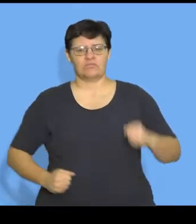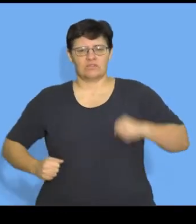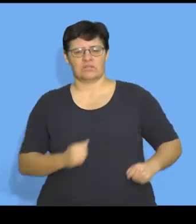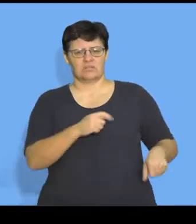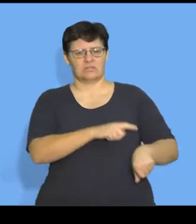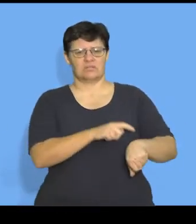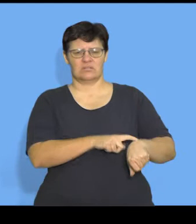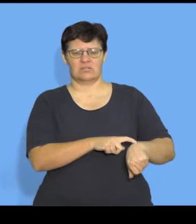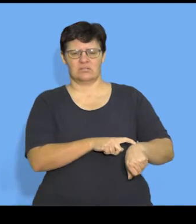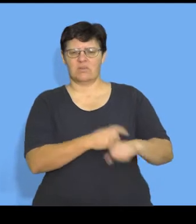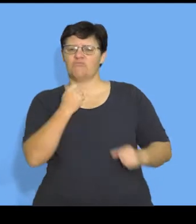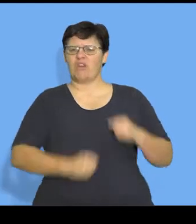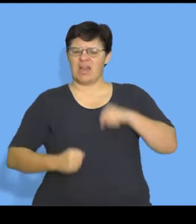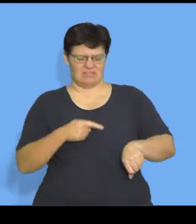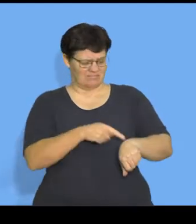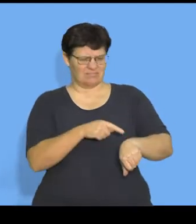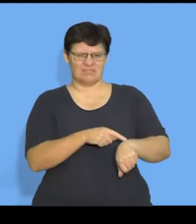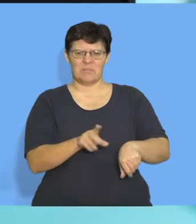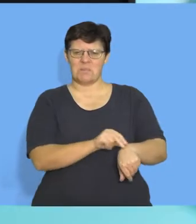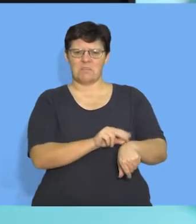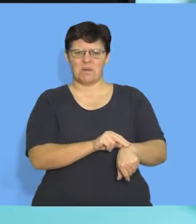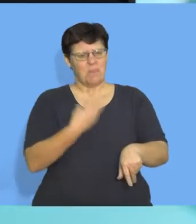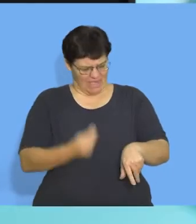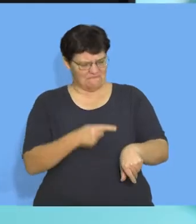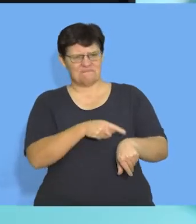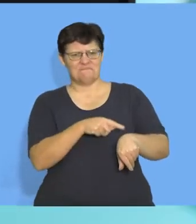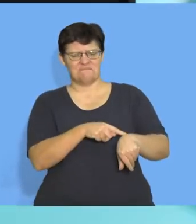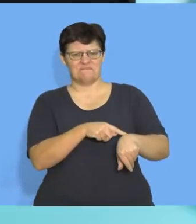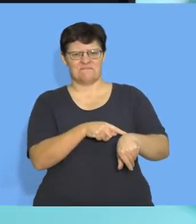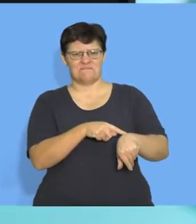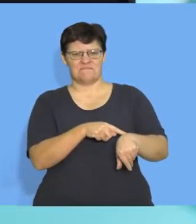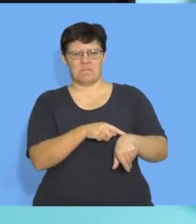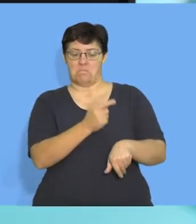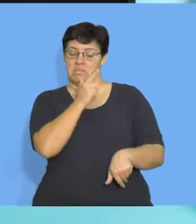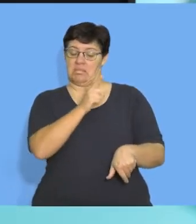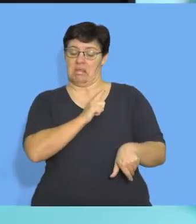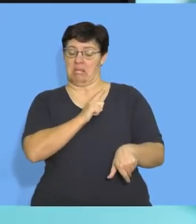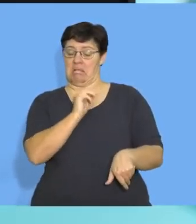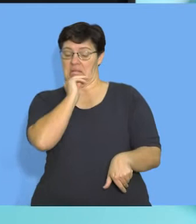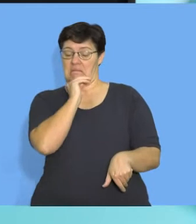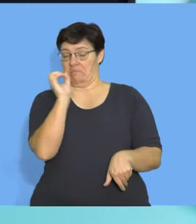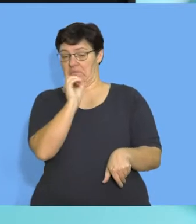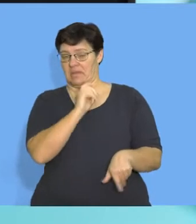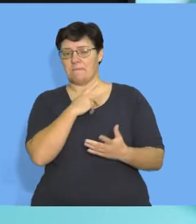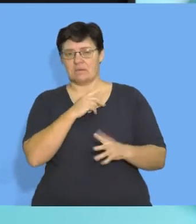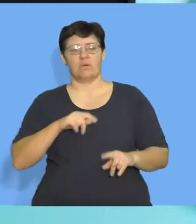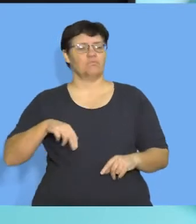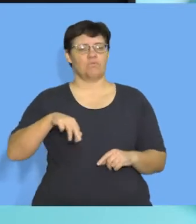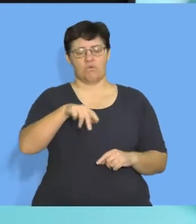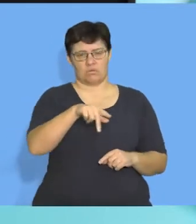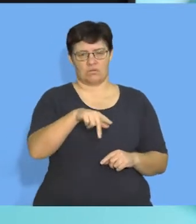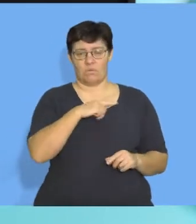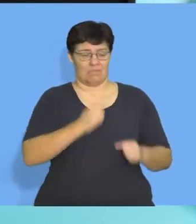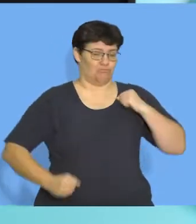motion during a run? I have a fitness tracker, tells me I don't do enough, but when I go for a walk, because I